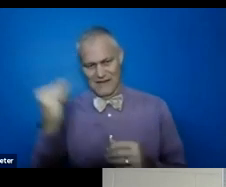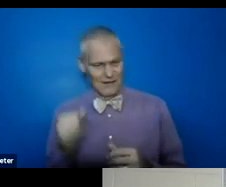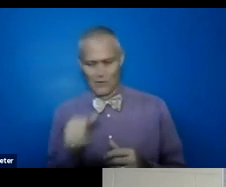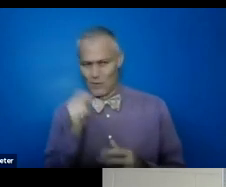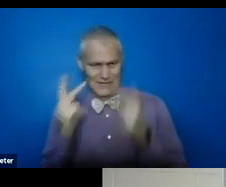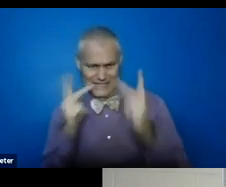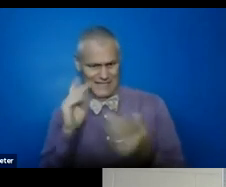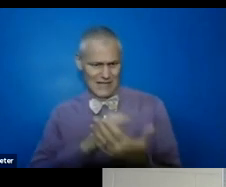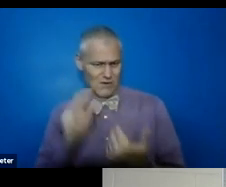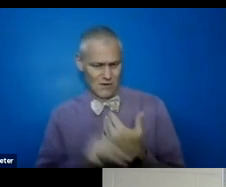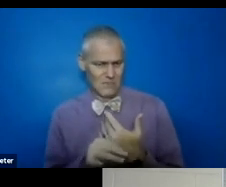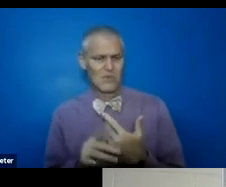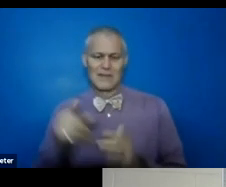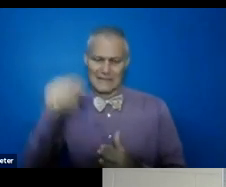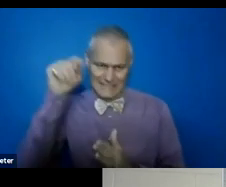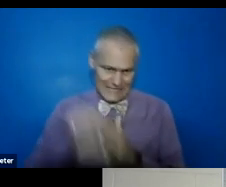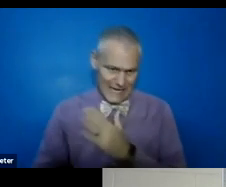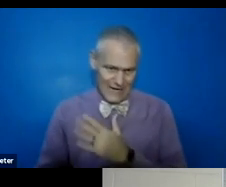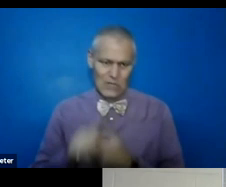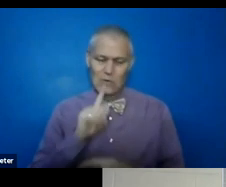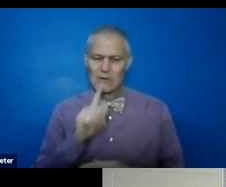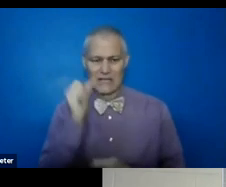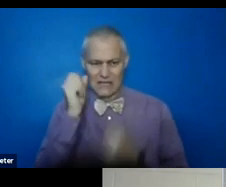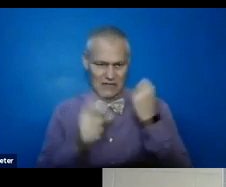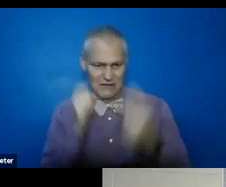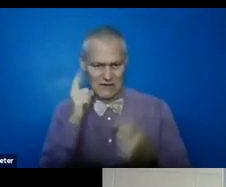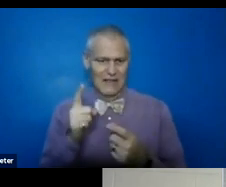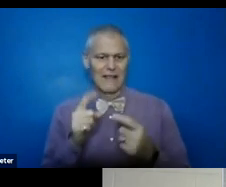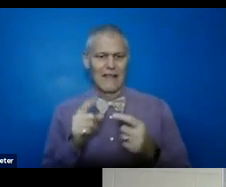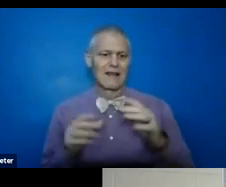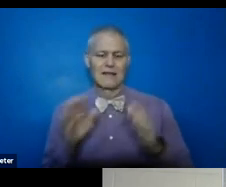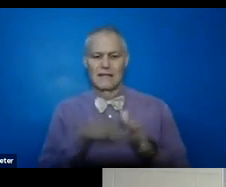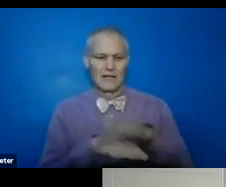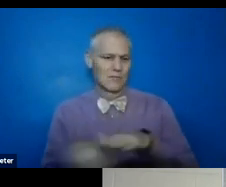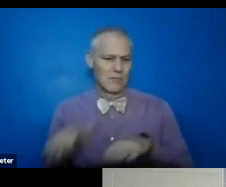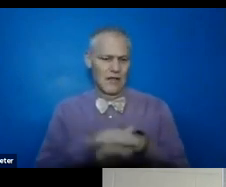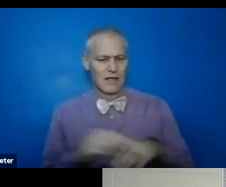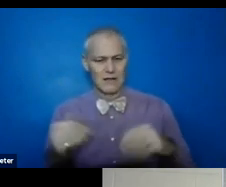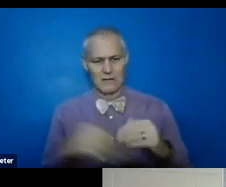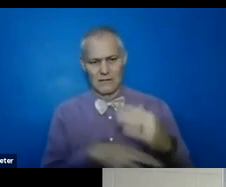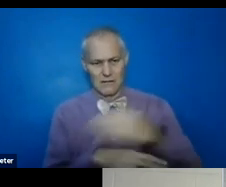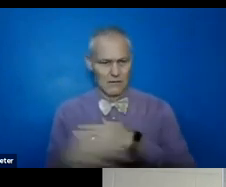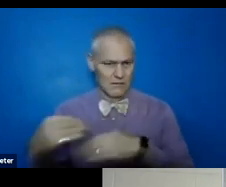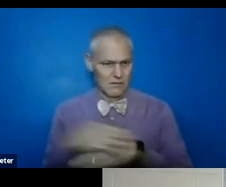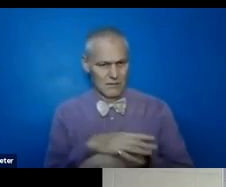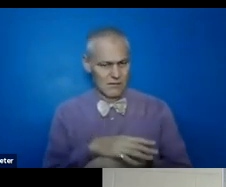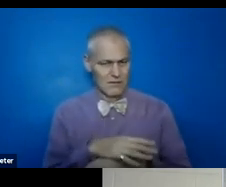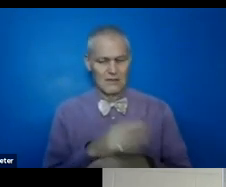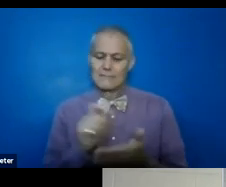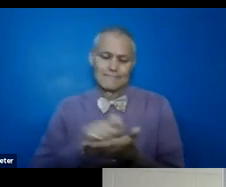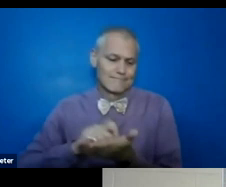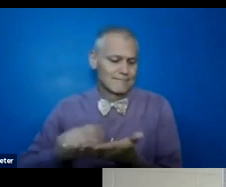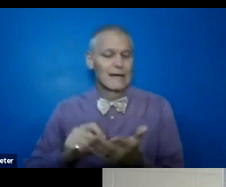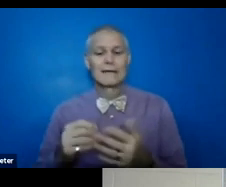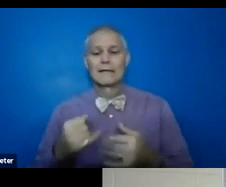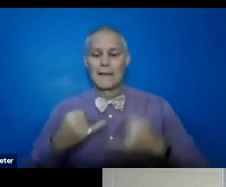Because you really have to be down in it to really start understanding these dynamics. So we started writing lessons around setting boundaries. So we